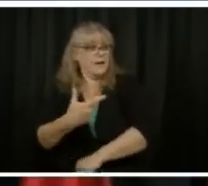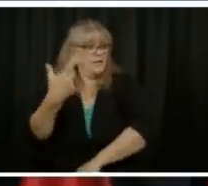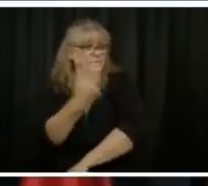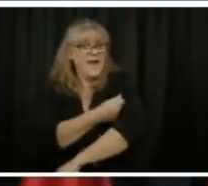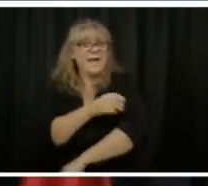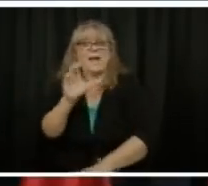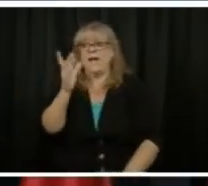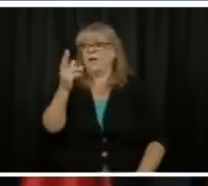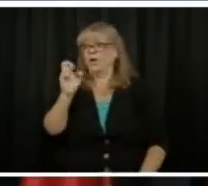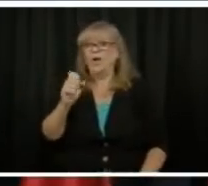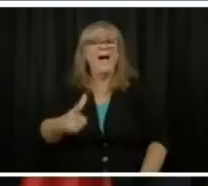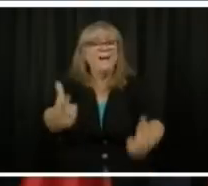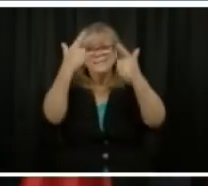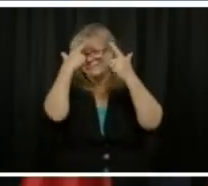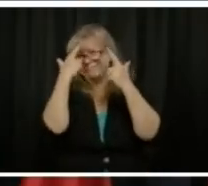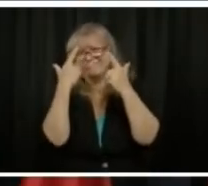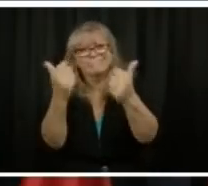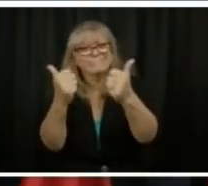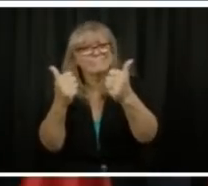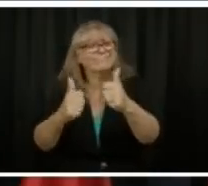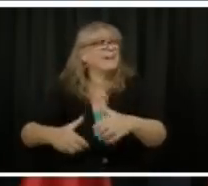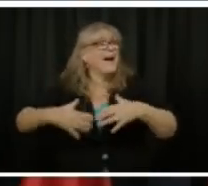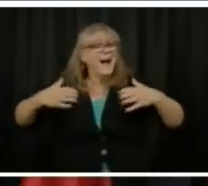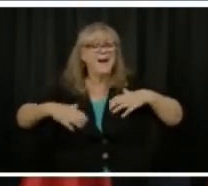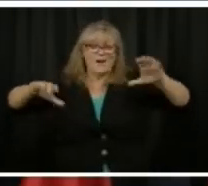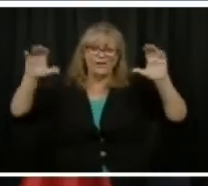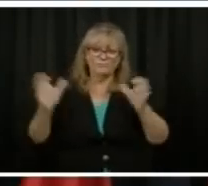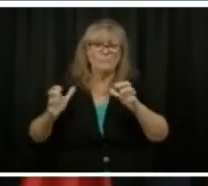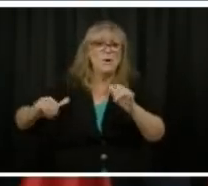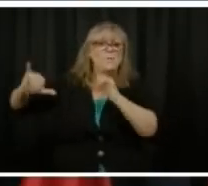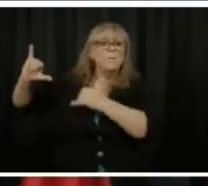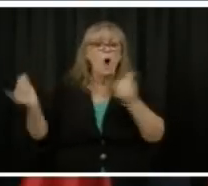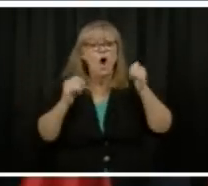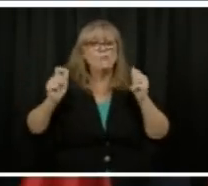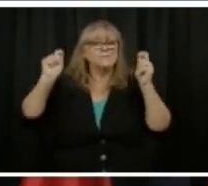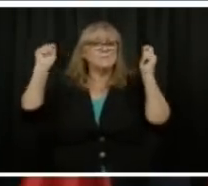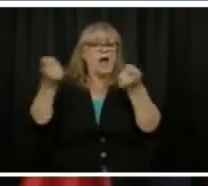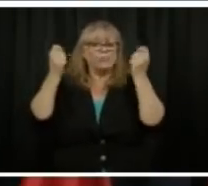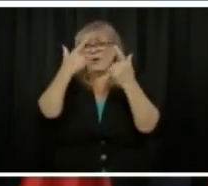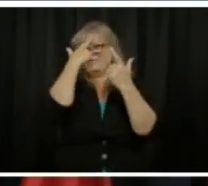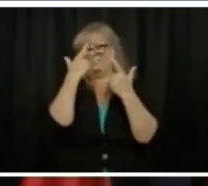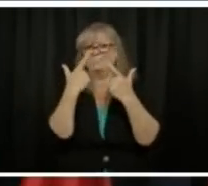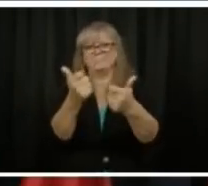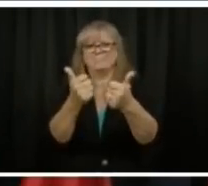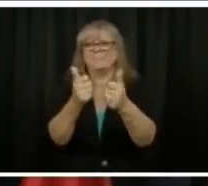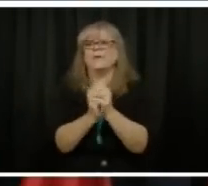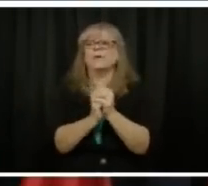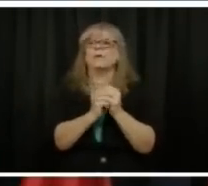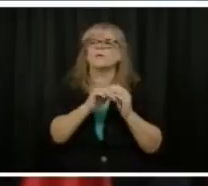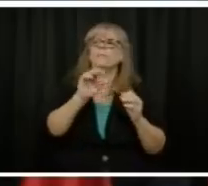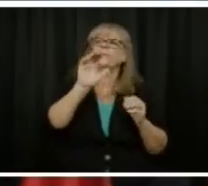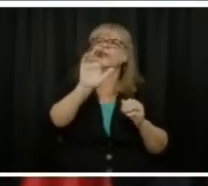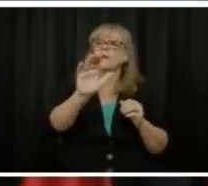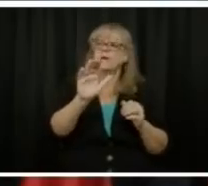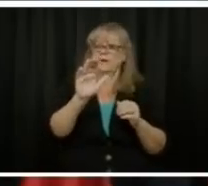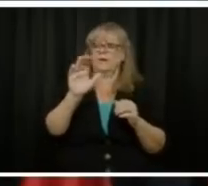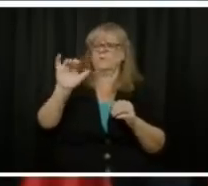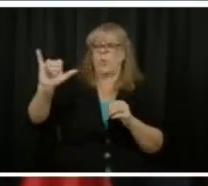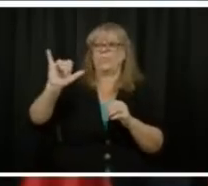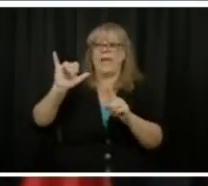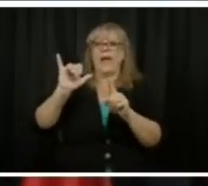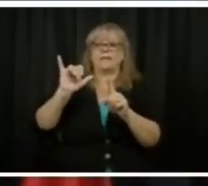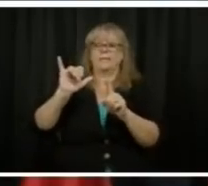And I hope that we can work to have a new normal that provides more freedom for businesses and individuals to stay open later if they choose, as well